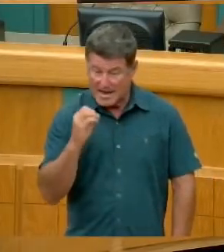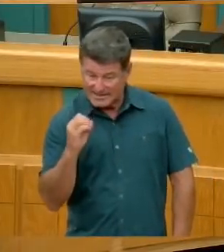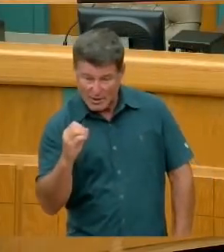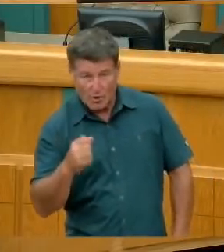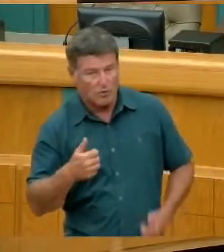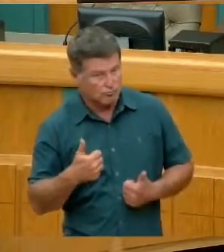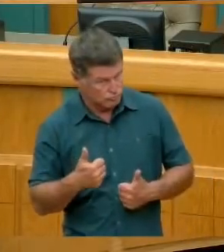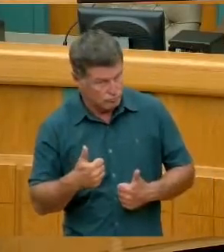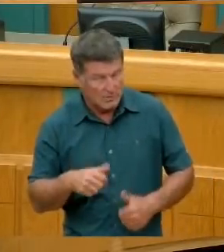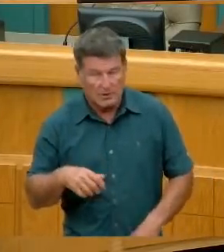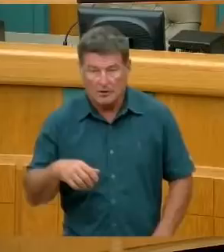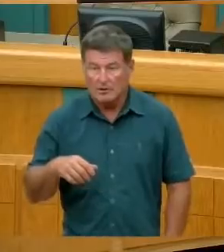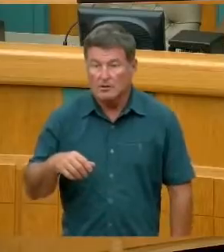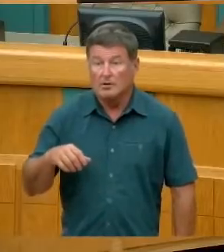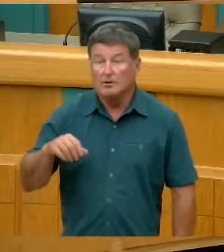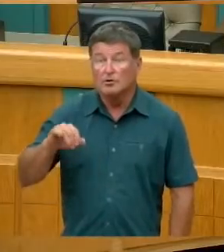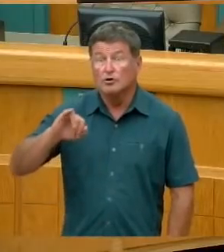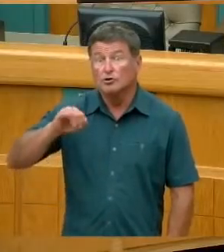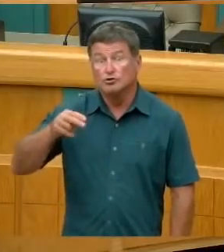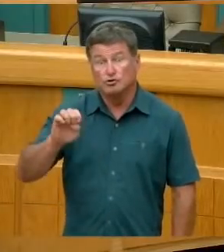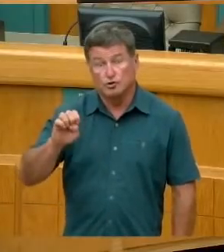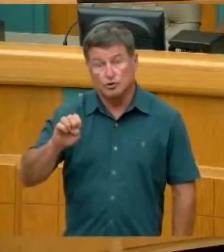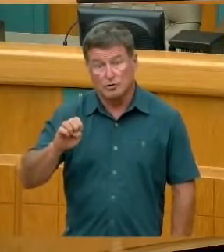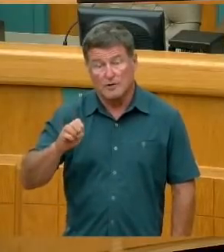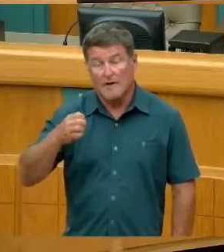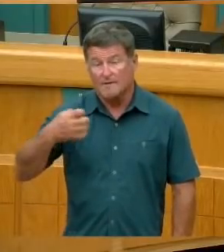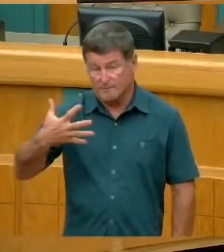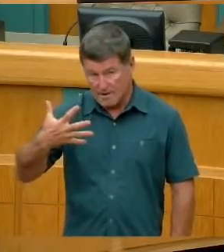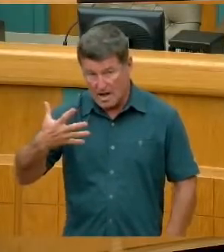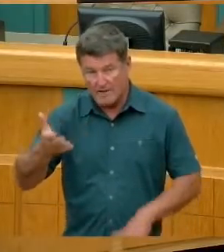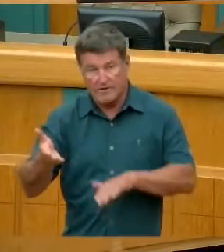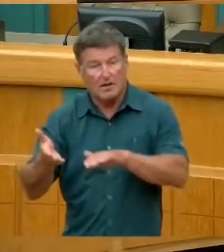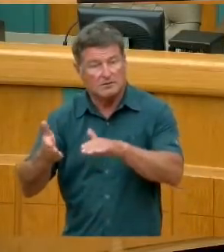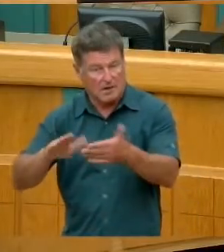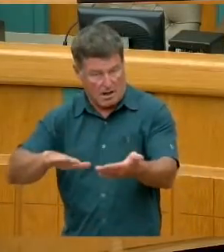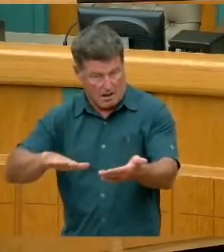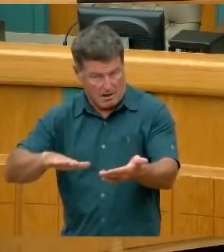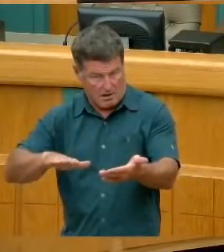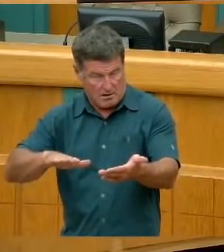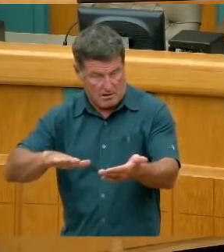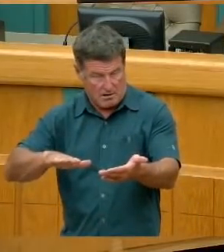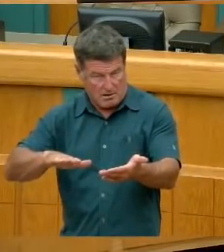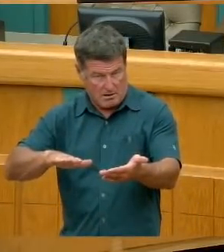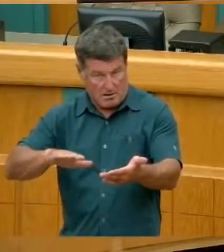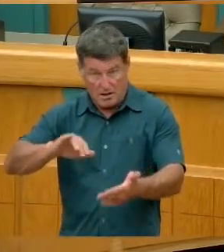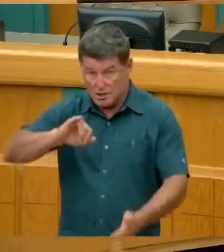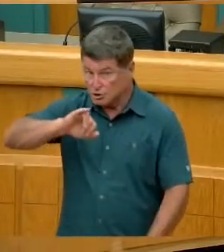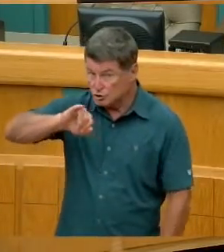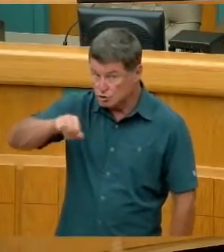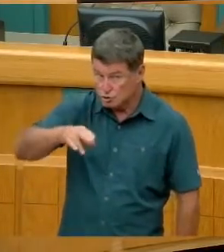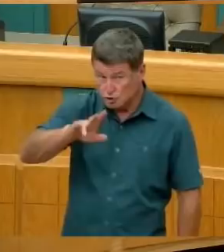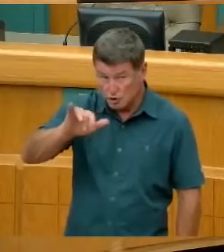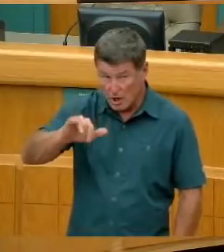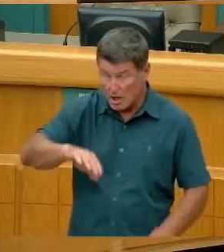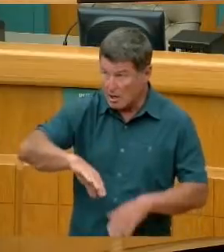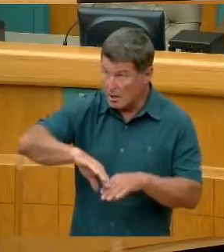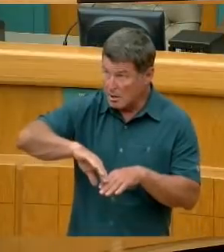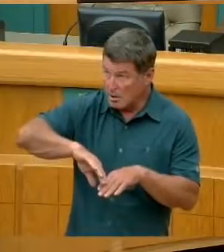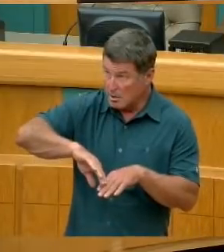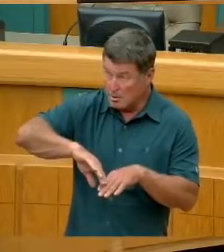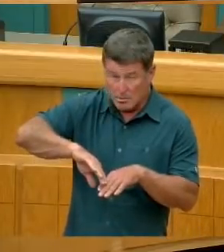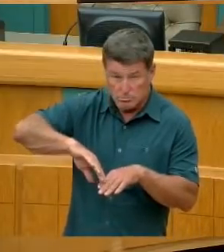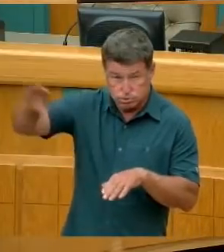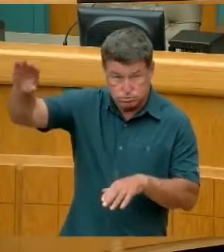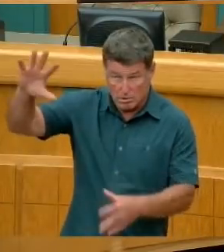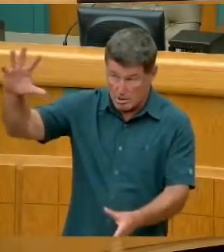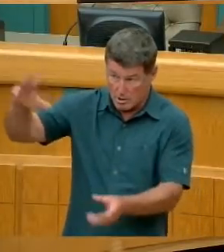And then in May, we had 0 deaths in Nueces County. In June, we had 5 for the month. But through